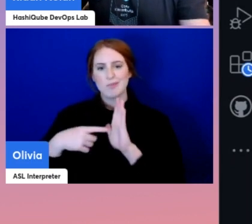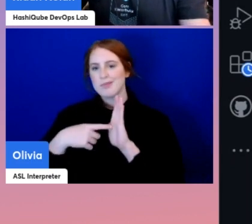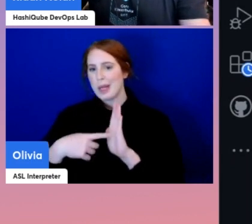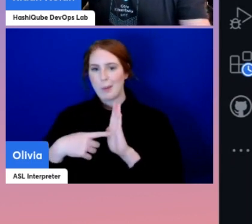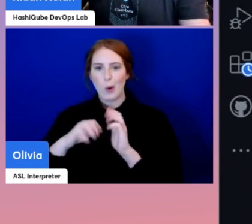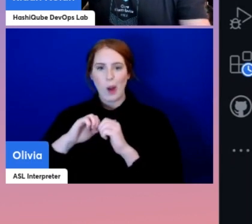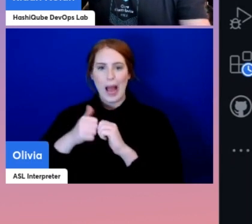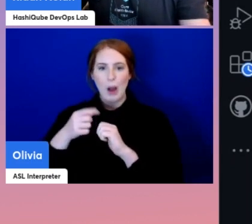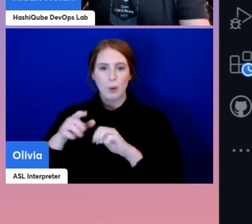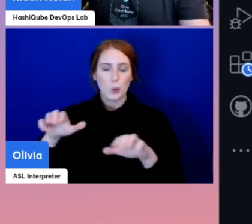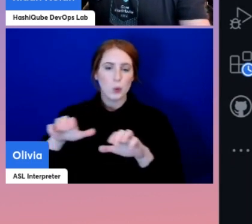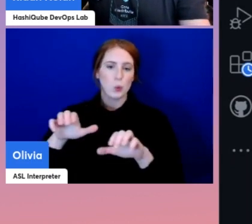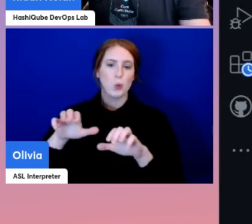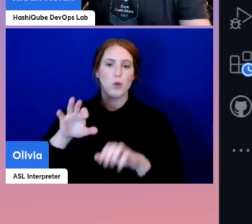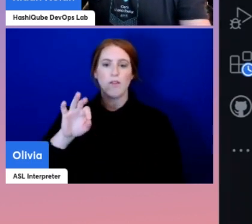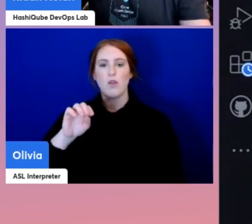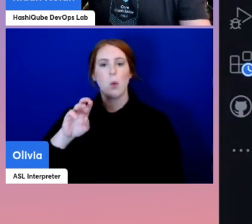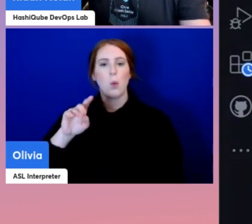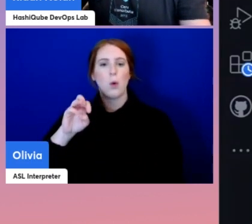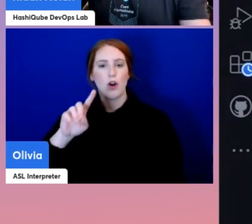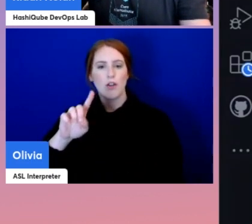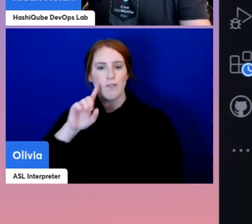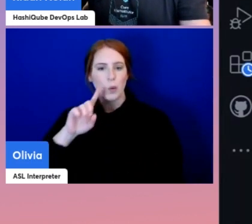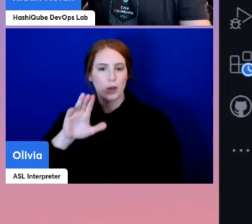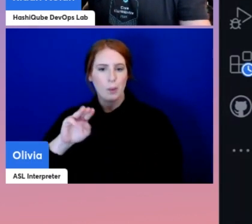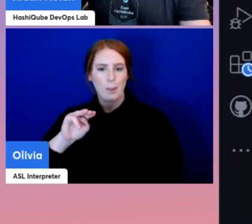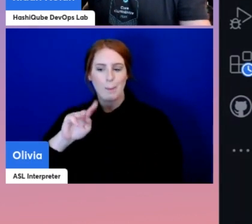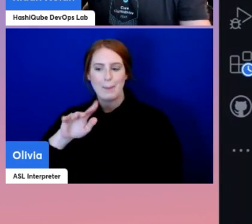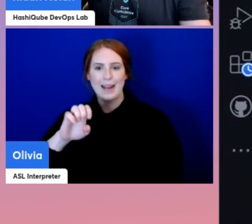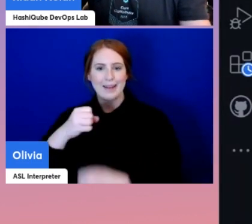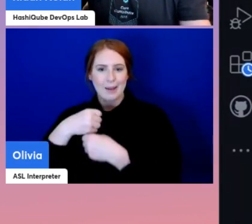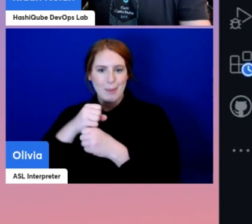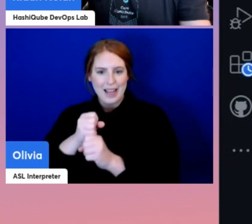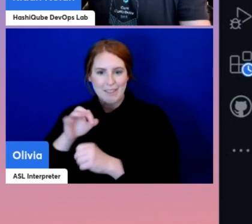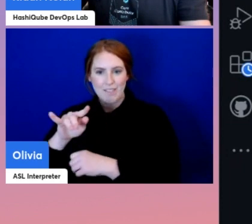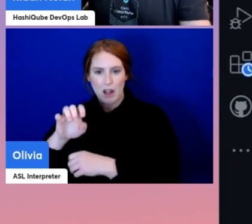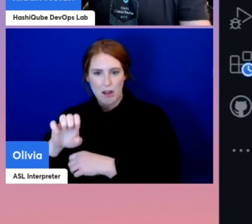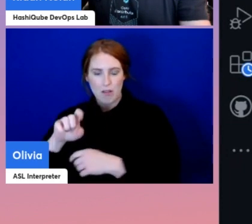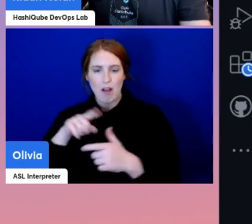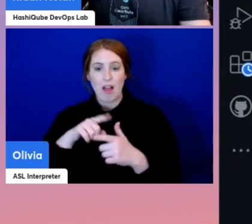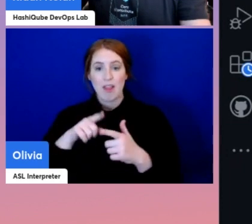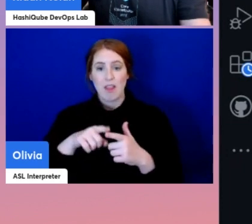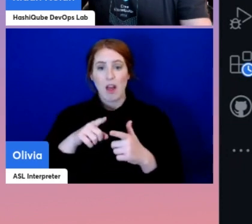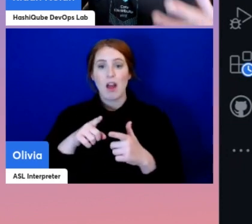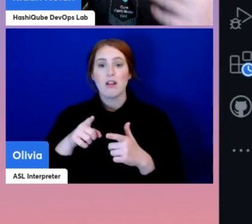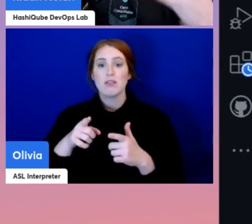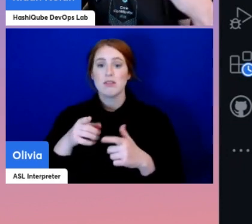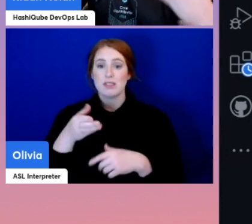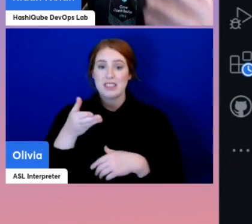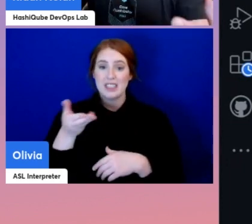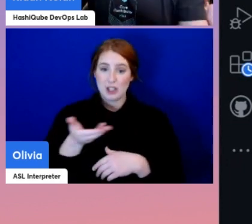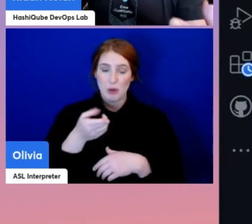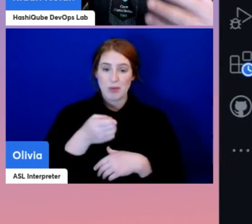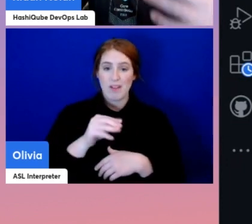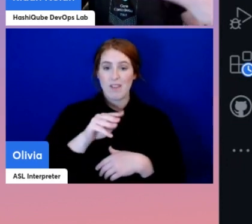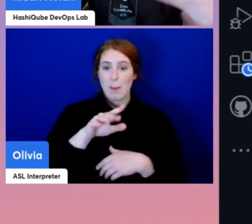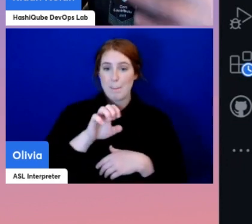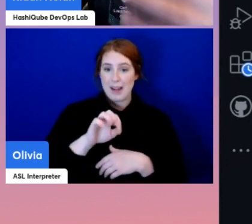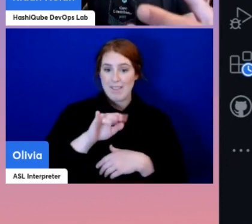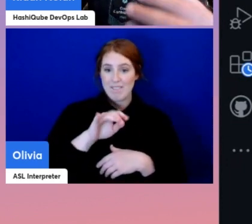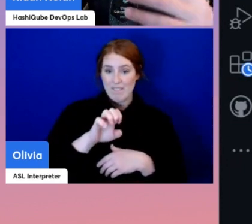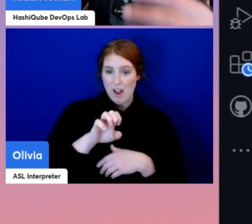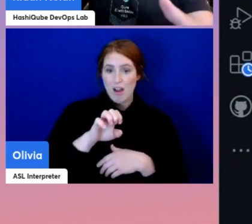for loops in your make file. And over here, I've got a method that publishes